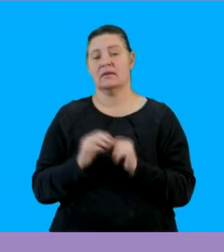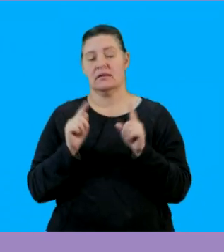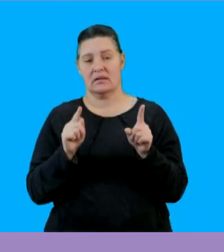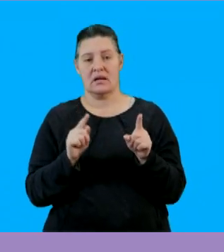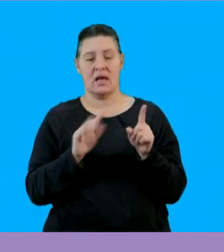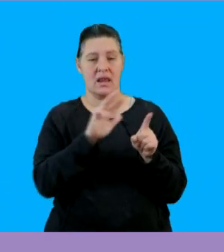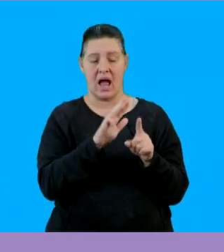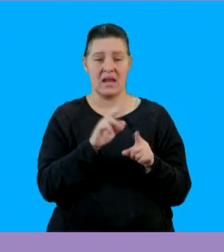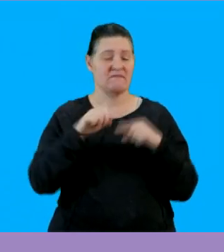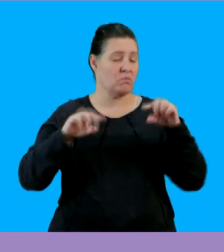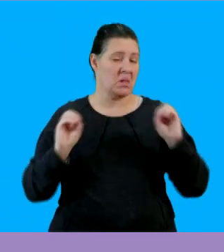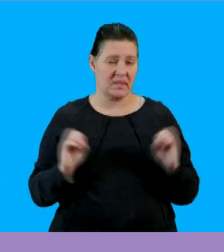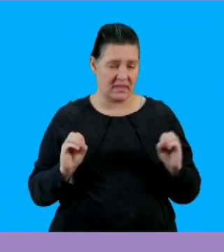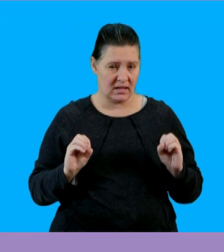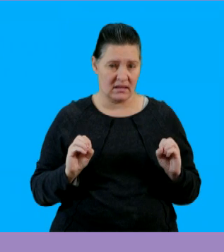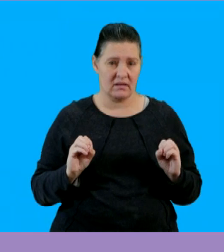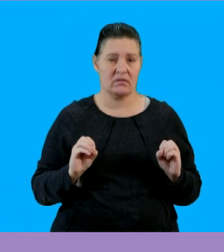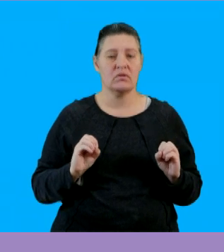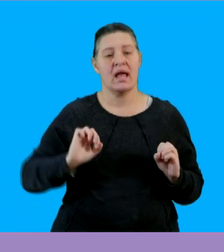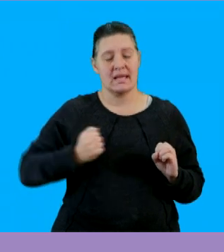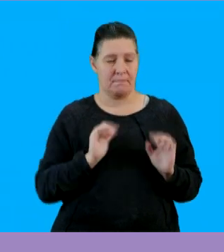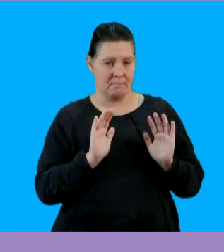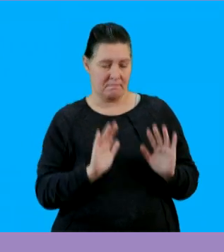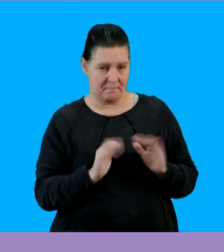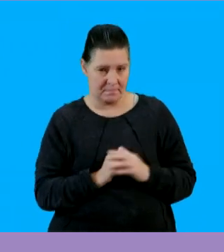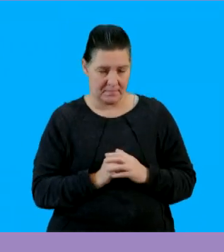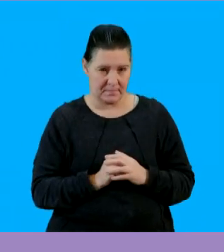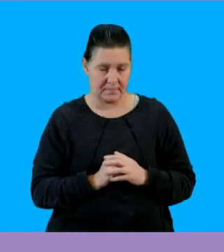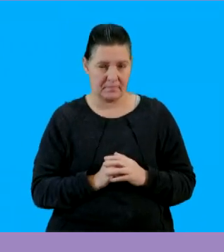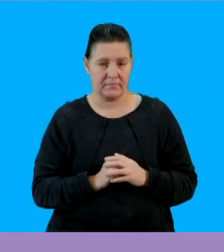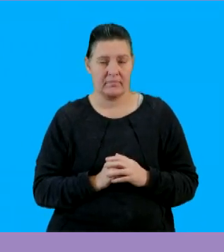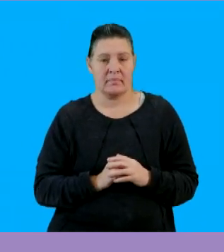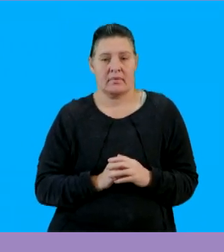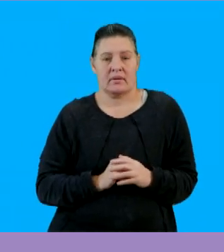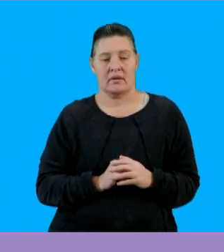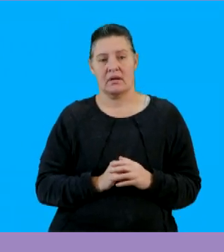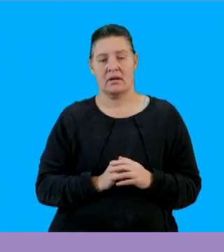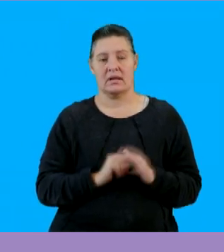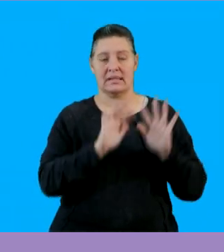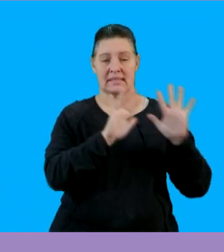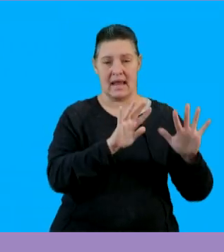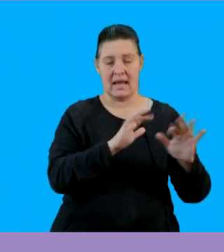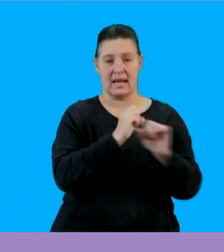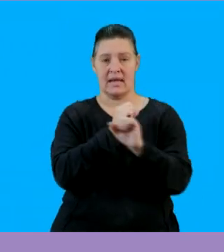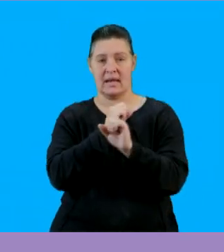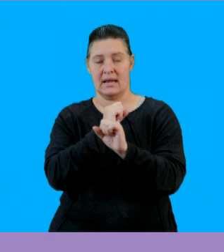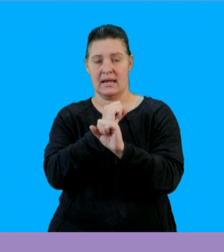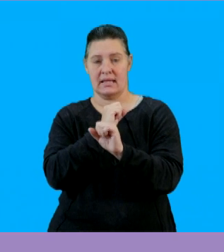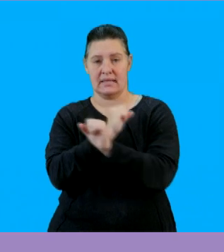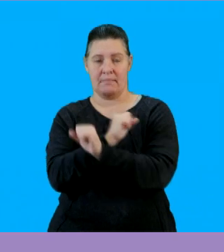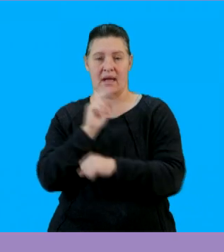90. And because the 9 doesn't have any variables, we are going to keep those variables as they are. Then we